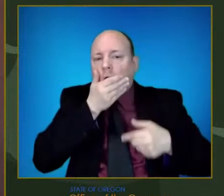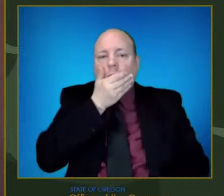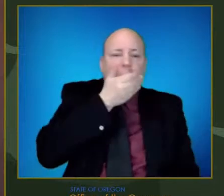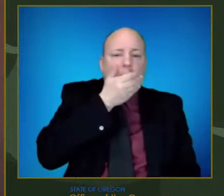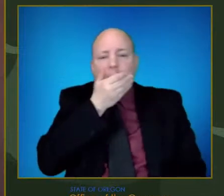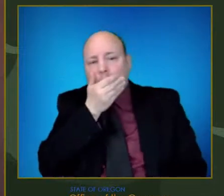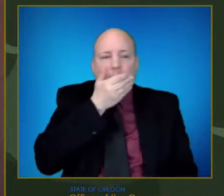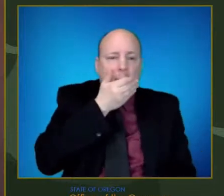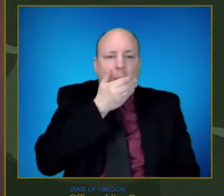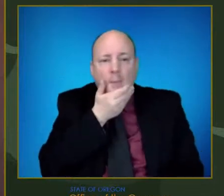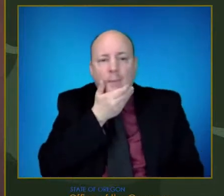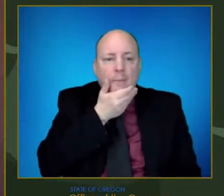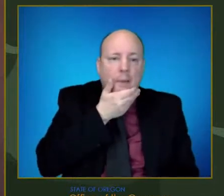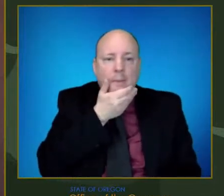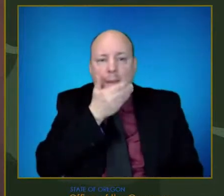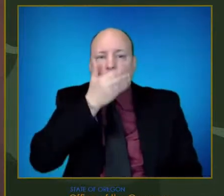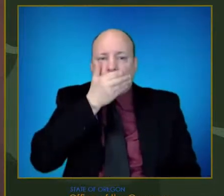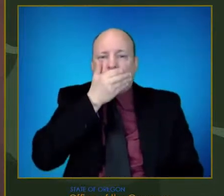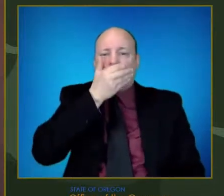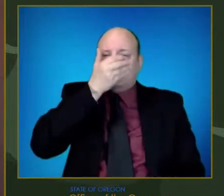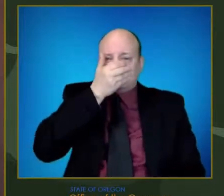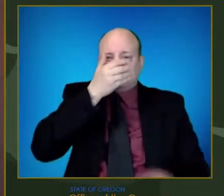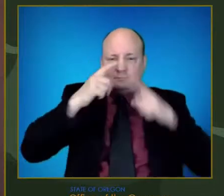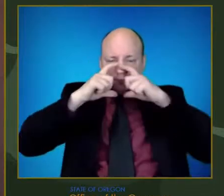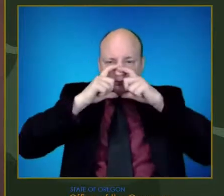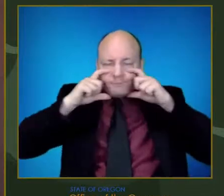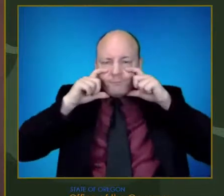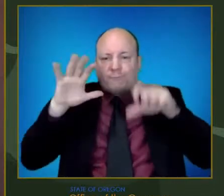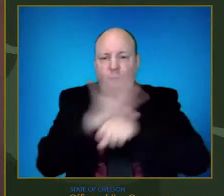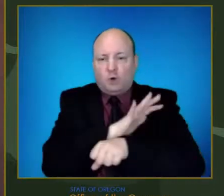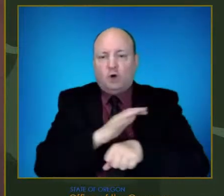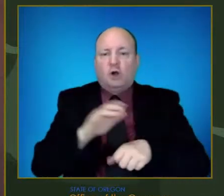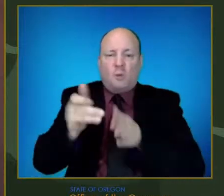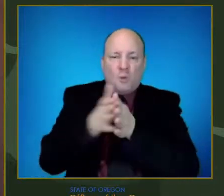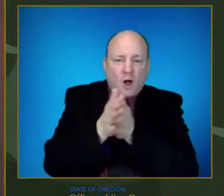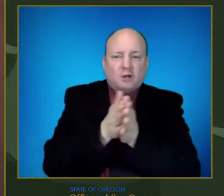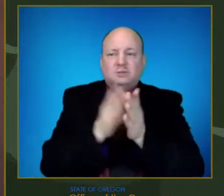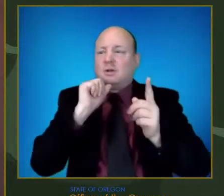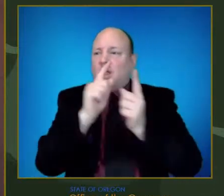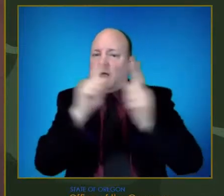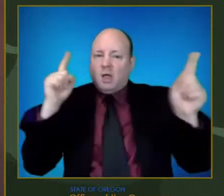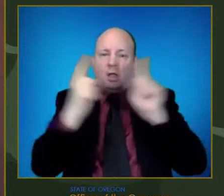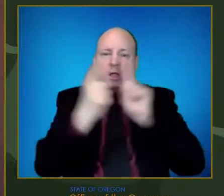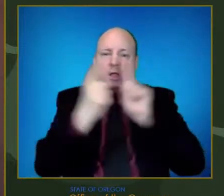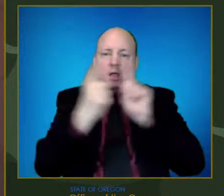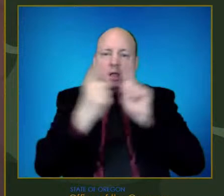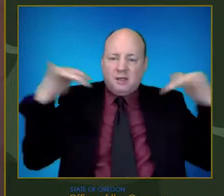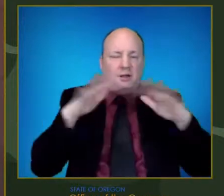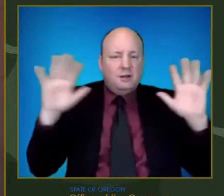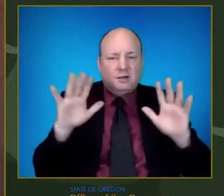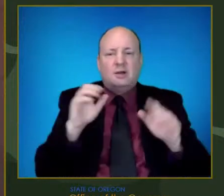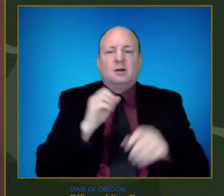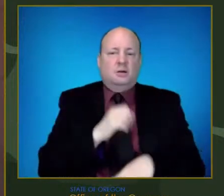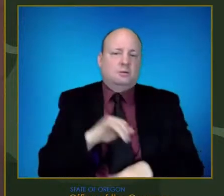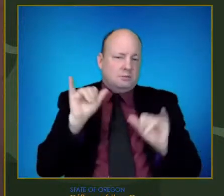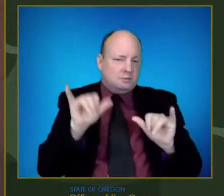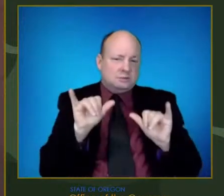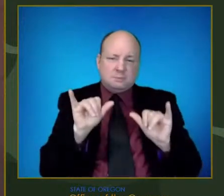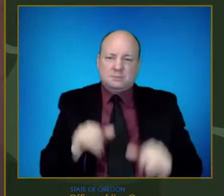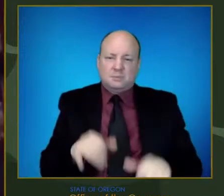your hands, and keeping your social gatherings small. Dr. Seidlinger, would you like to jump in on that one?